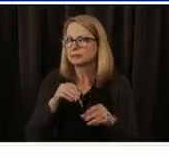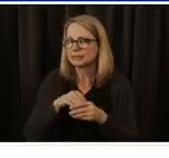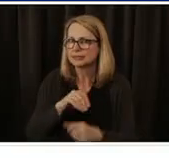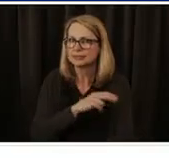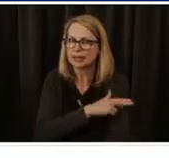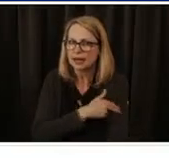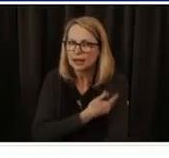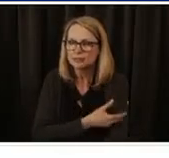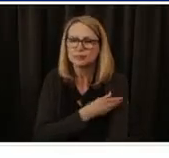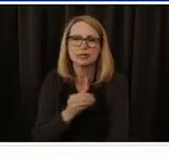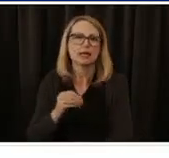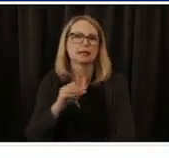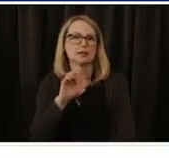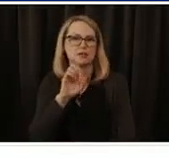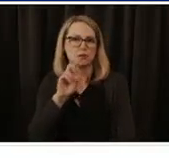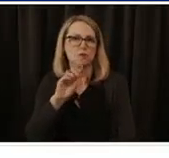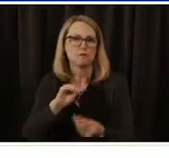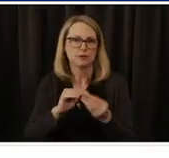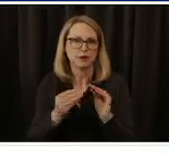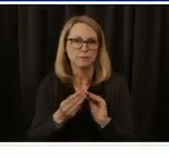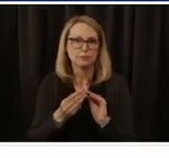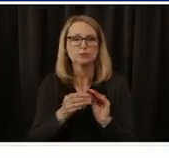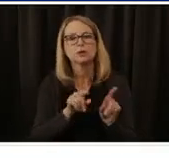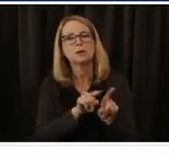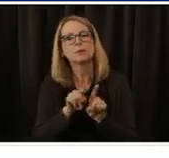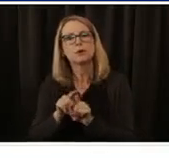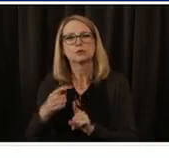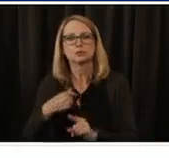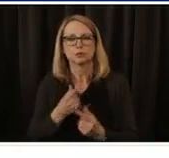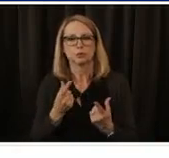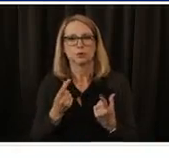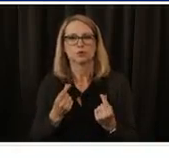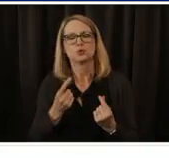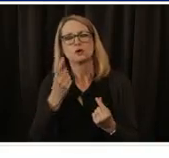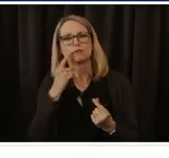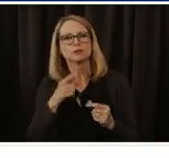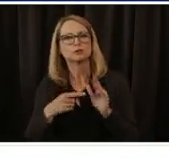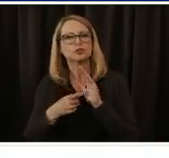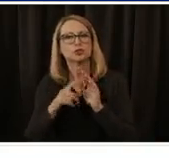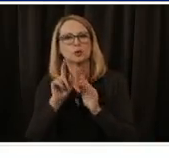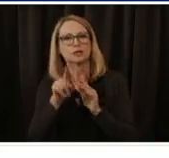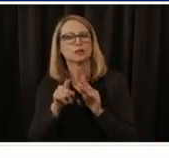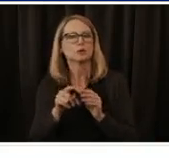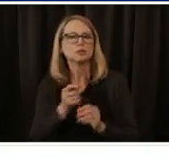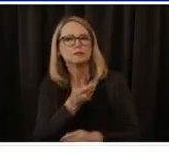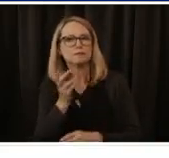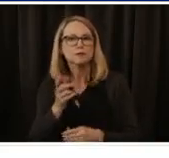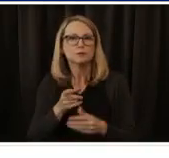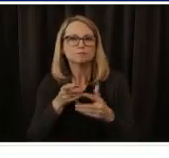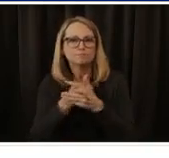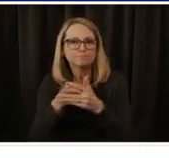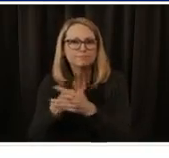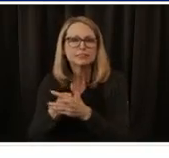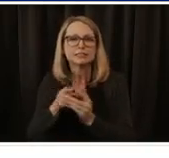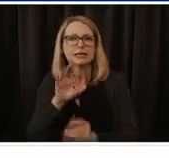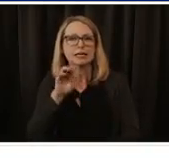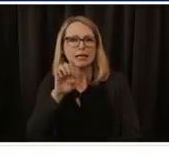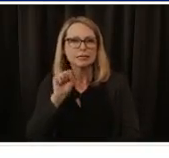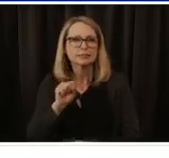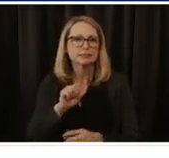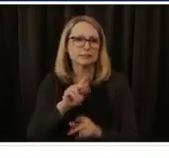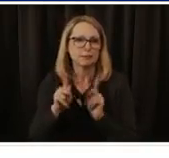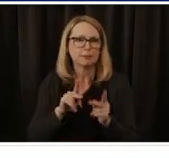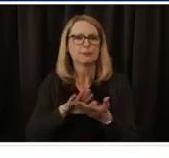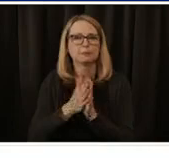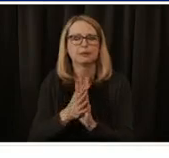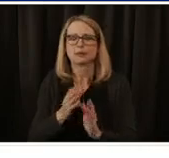then also share some work that we've been doing to look at these vaccine breakthrough cases that have occurred in Colorado and the high levels of vaccine